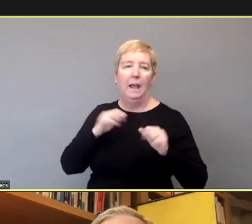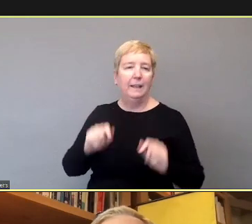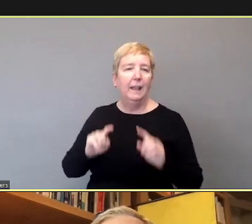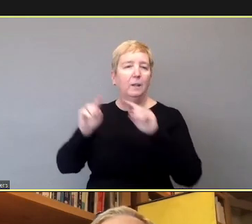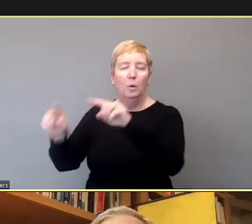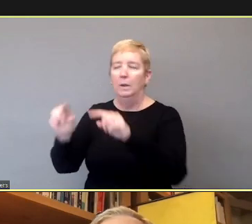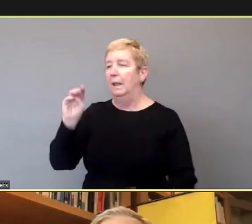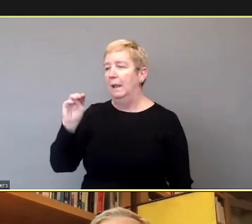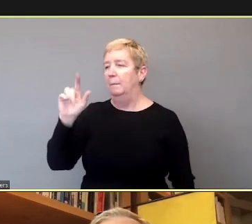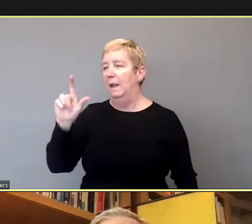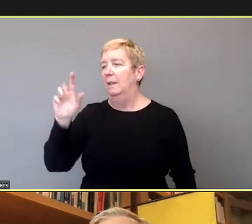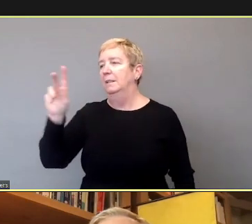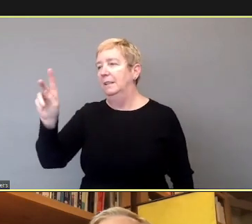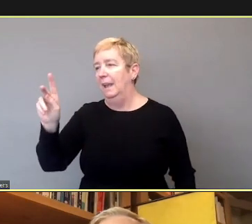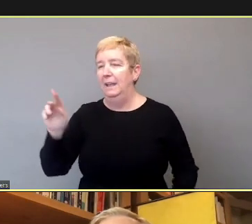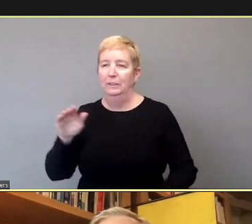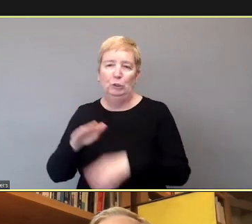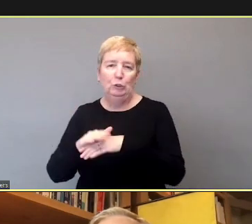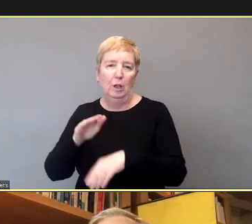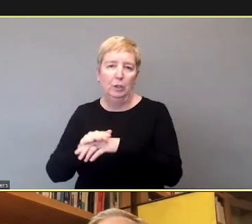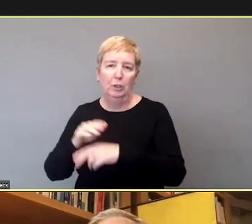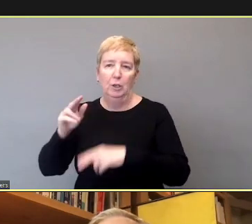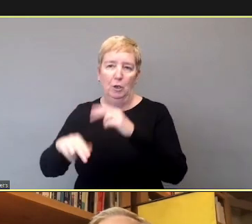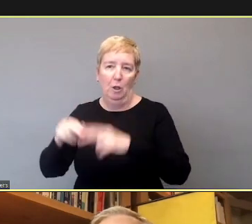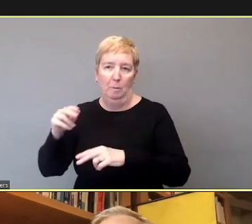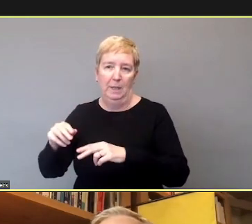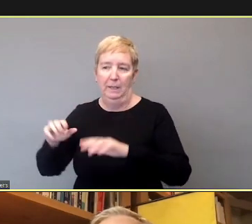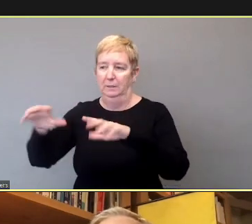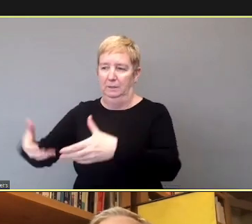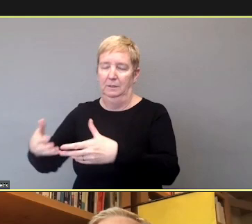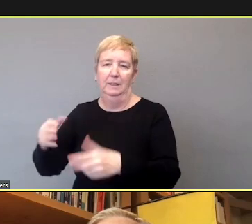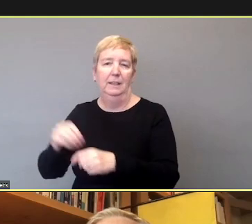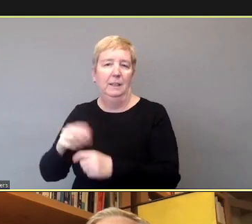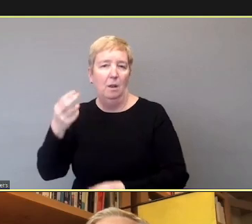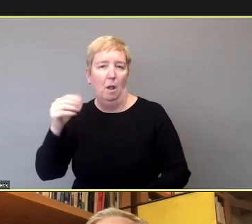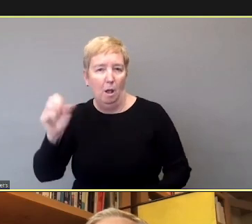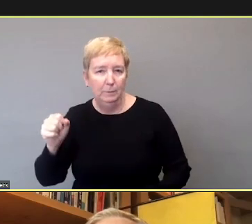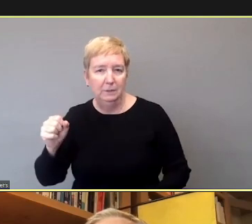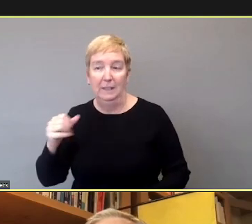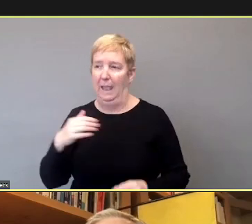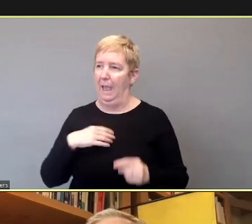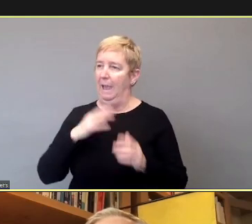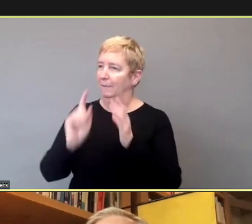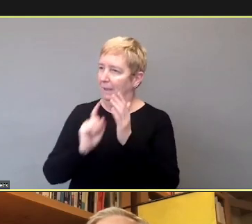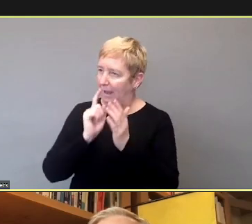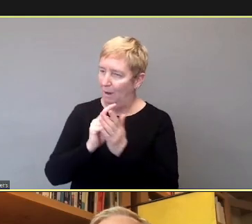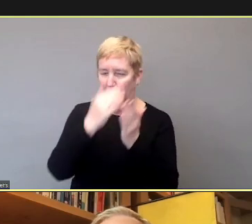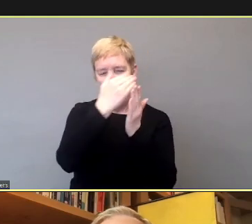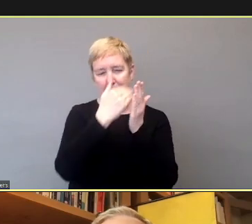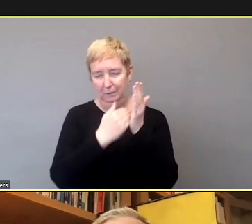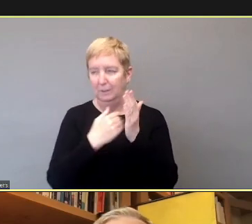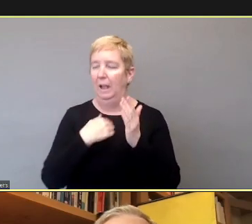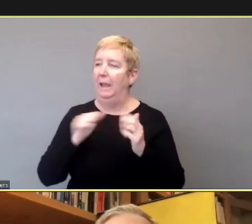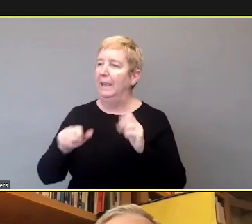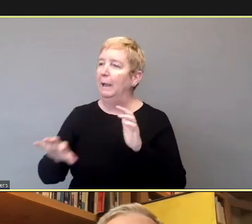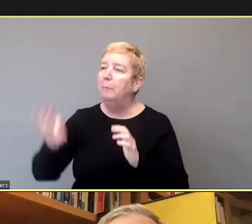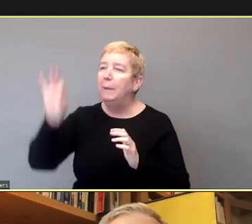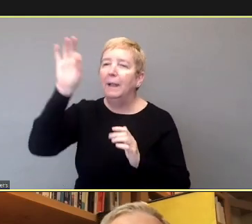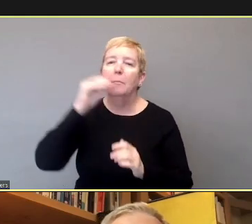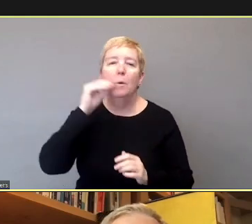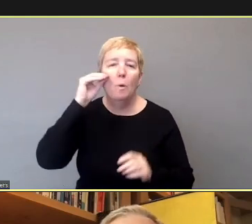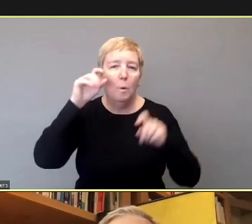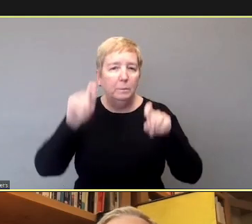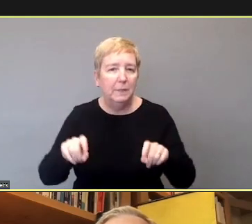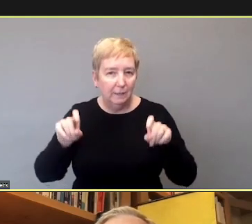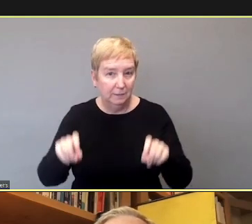Soccer Complex in Hobbs during these hours, Monday through Friday, and pick up those home tests. And we're really